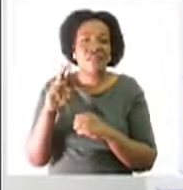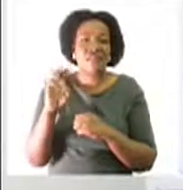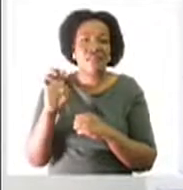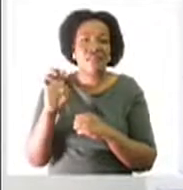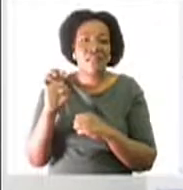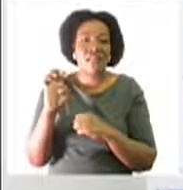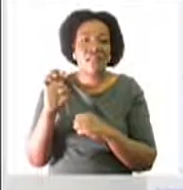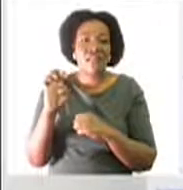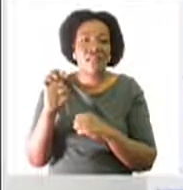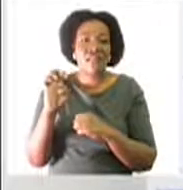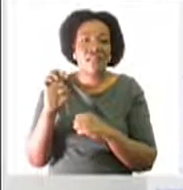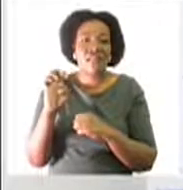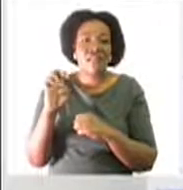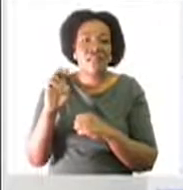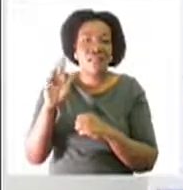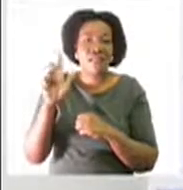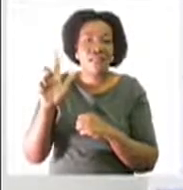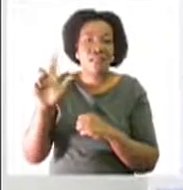Grow,